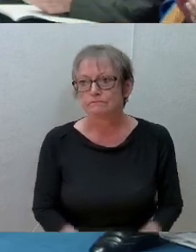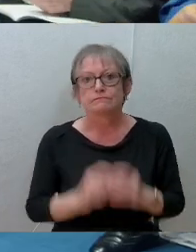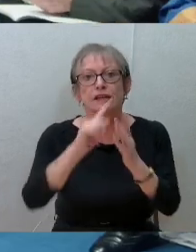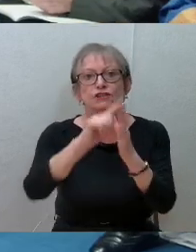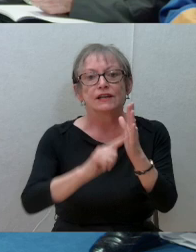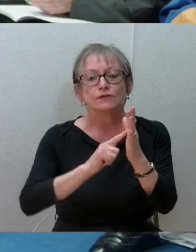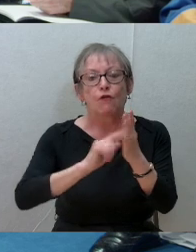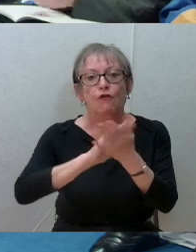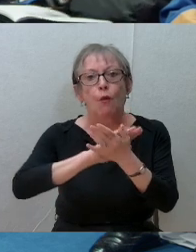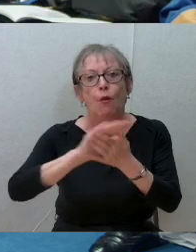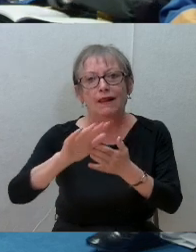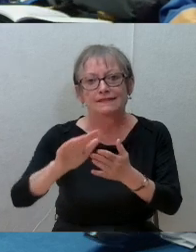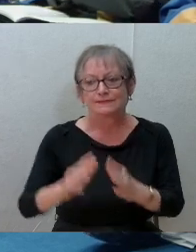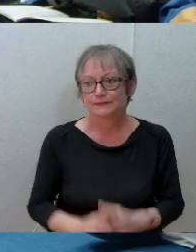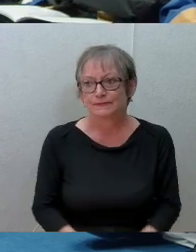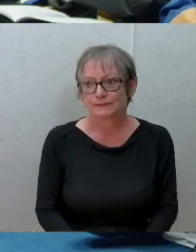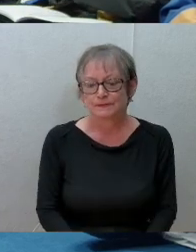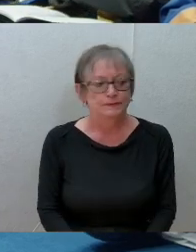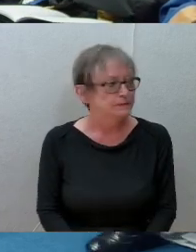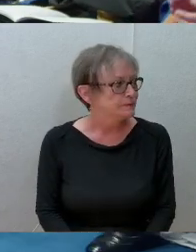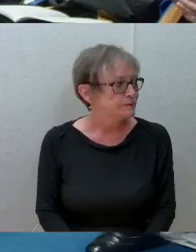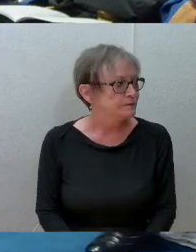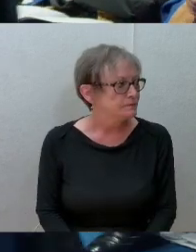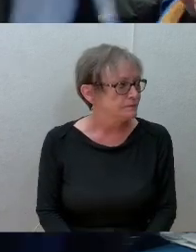Jessica Fulton Hawes.